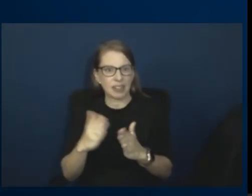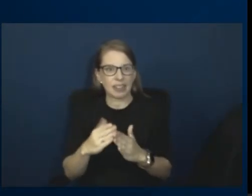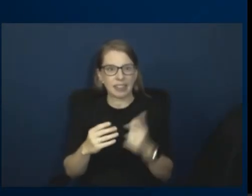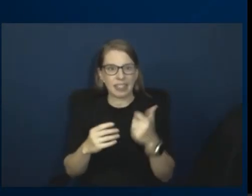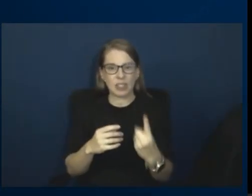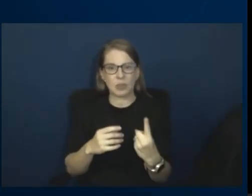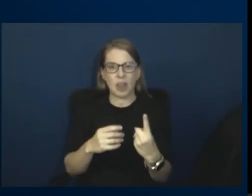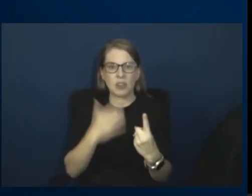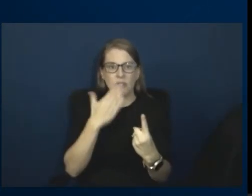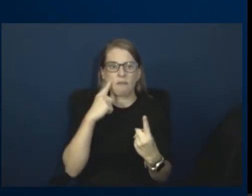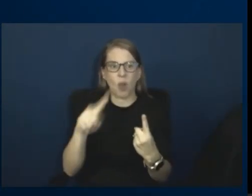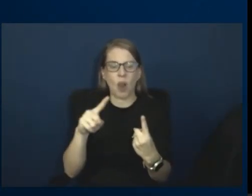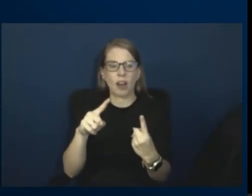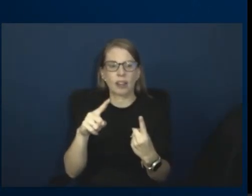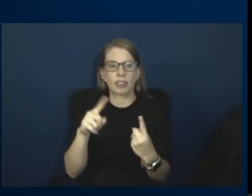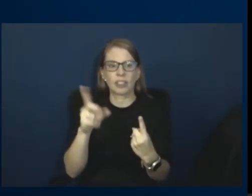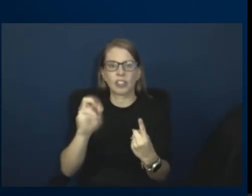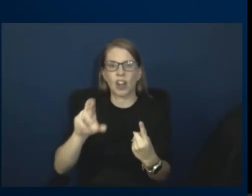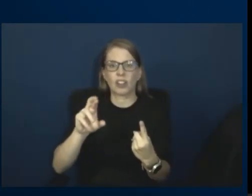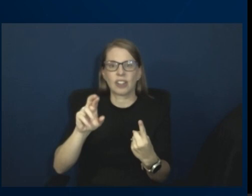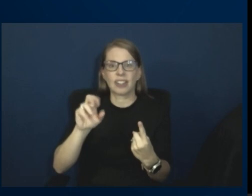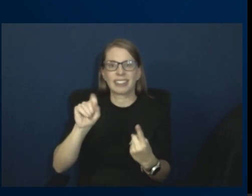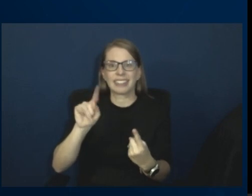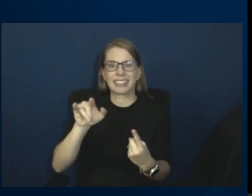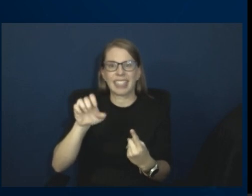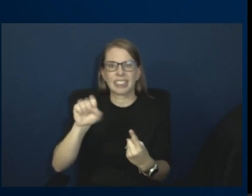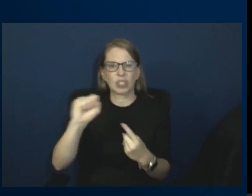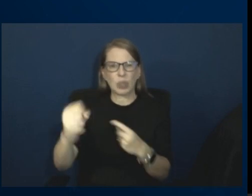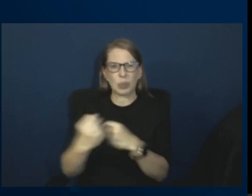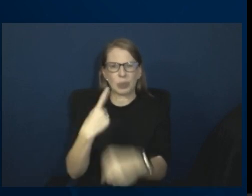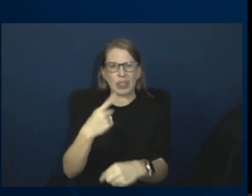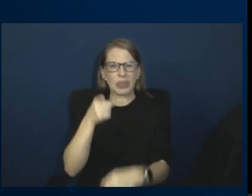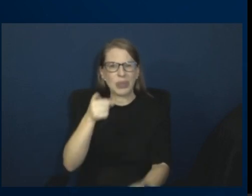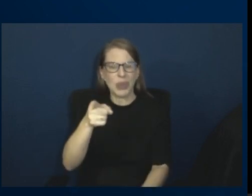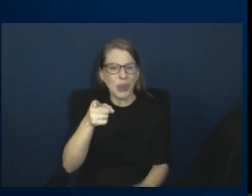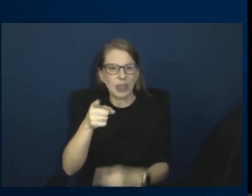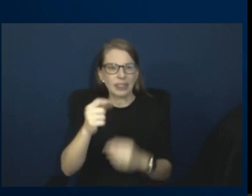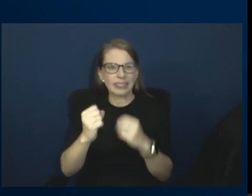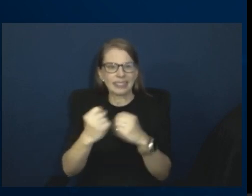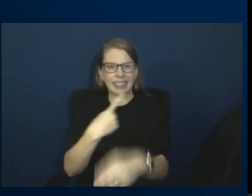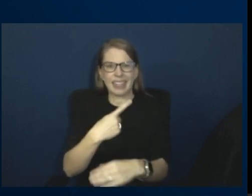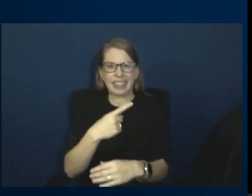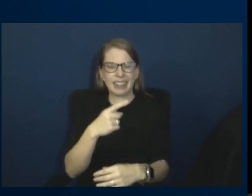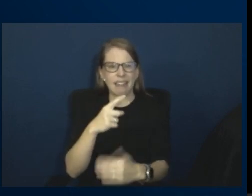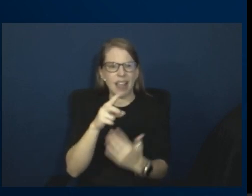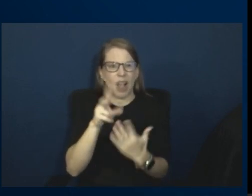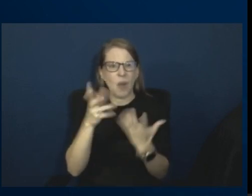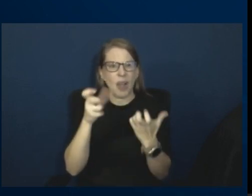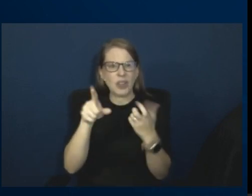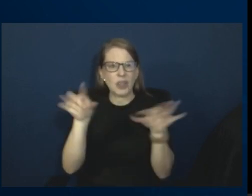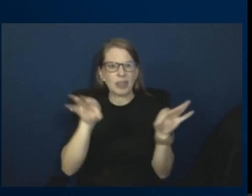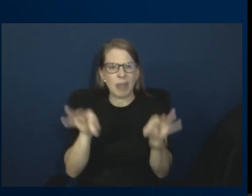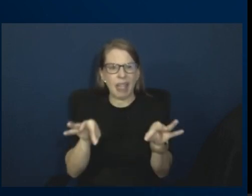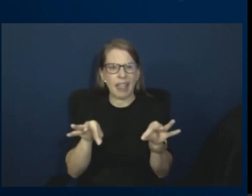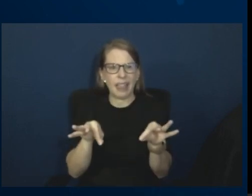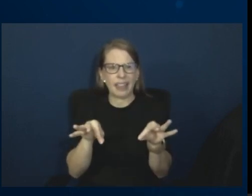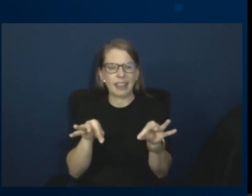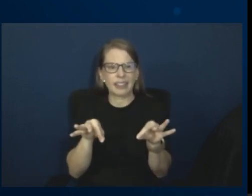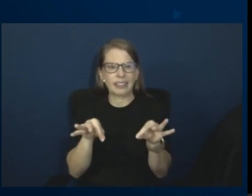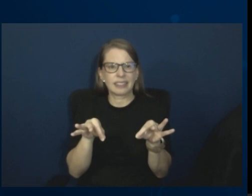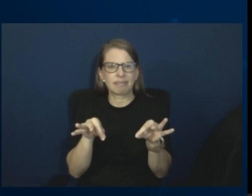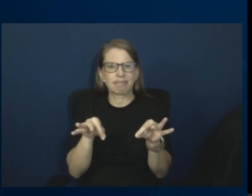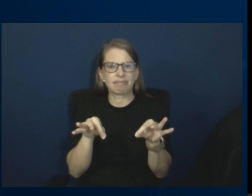Dr. Seitz, but this one was sent in by you, and I just wanted you to kind of explain as if it's not self-explanatory,